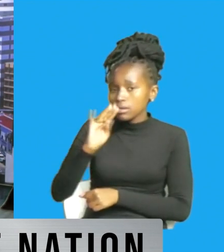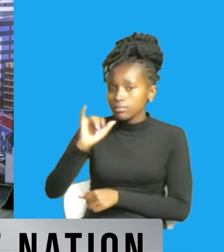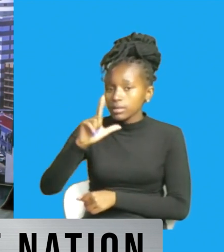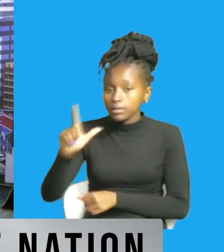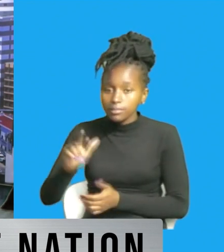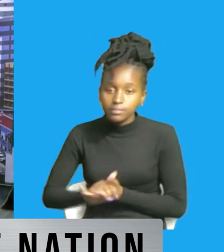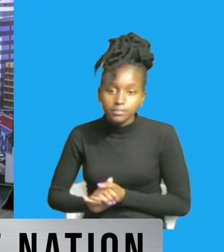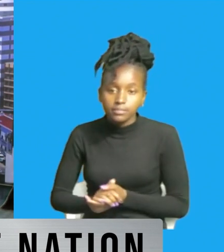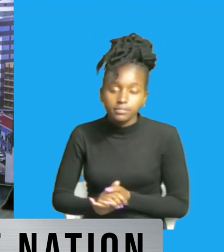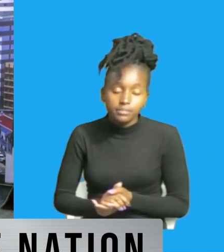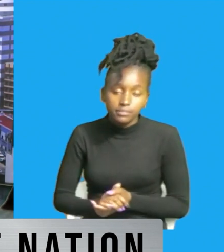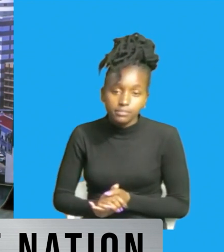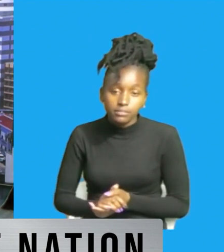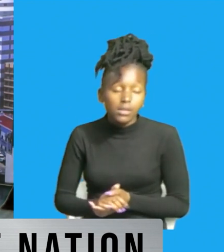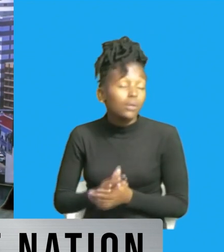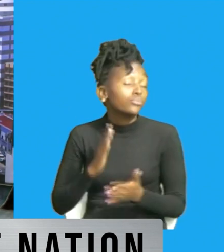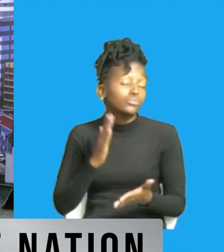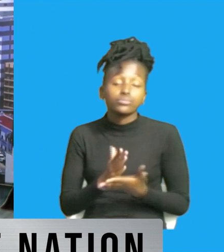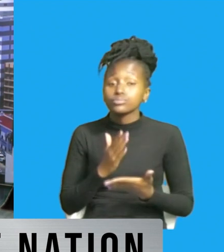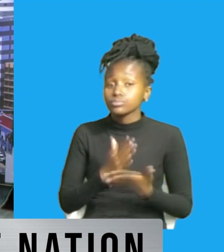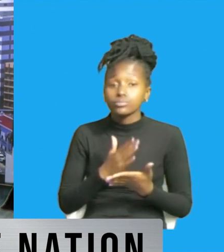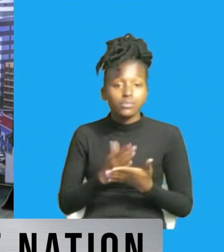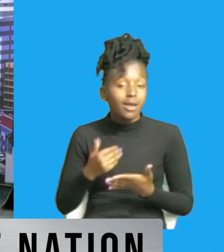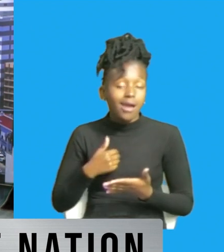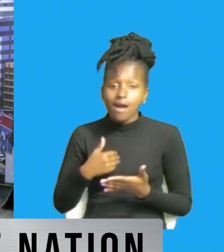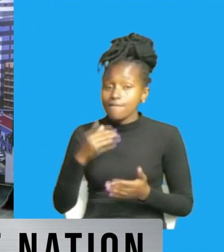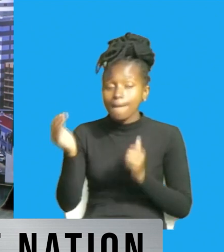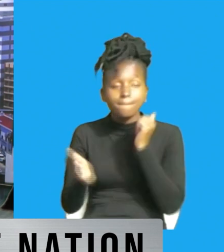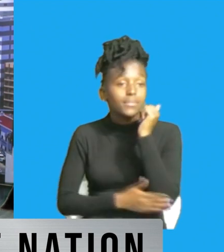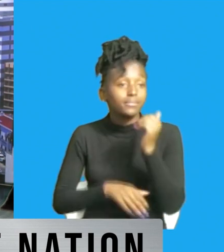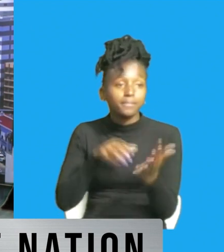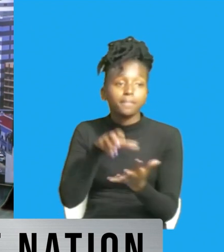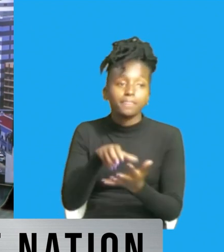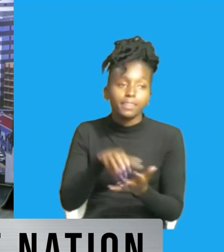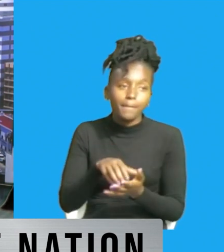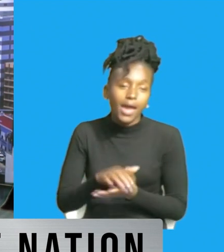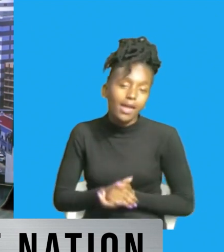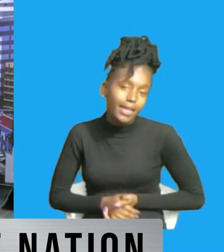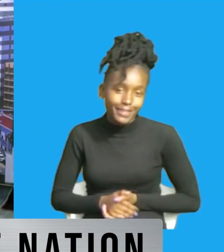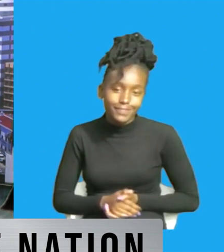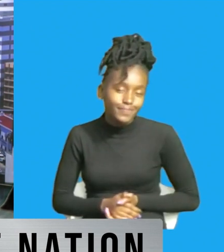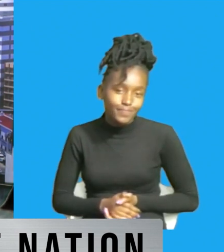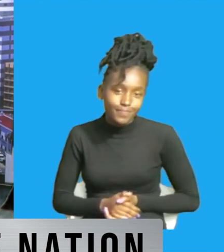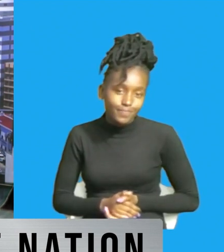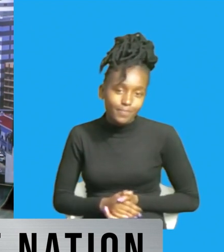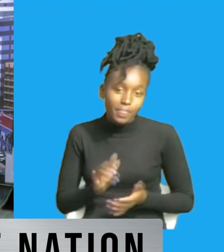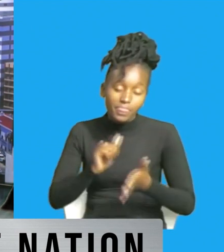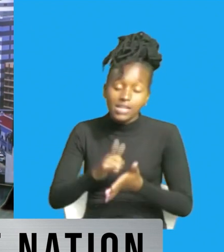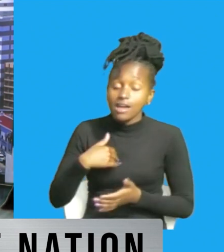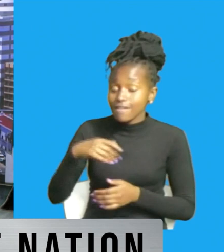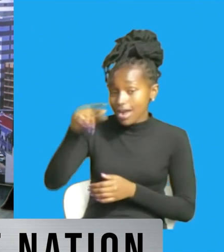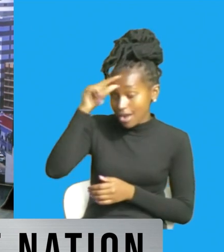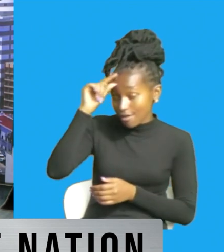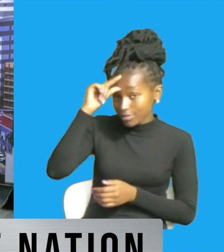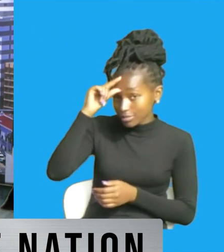very unfortunate in this country, in this day and age, that there is a government in office, Jona. There's a government